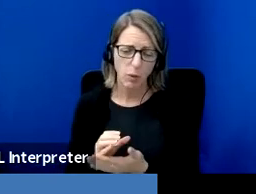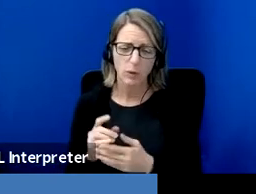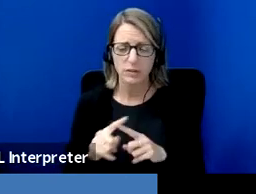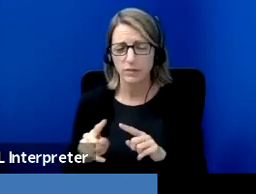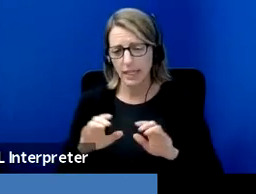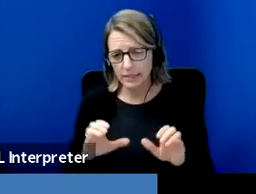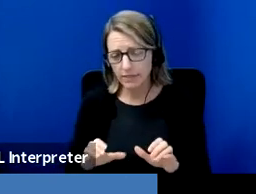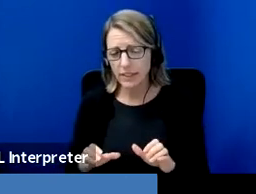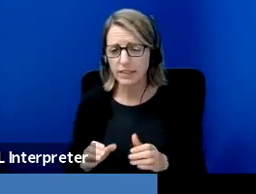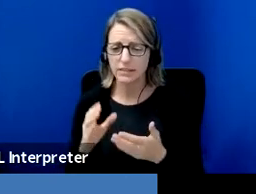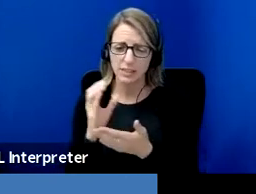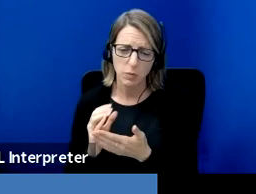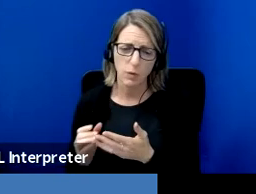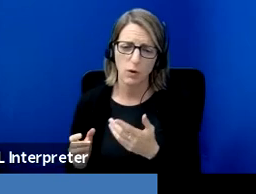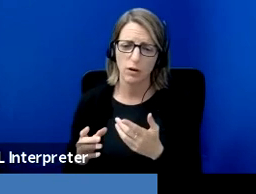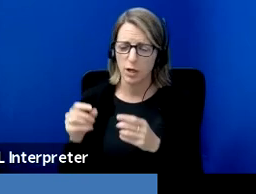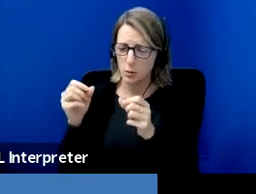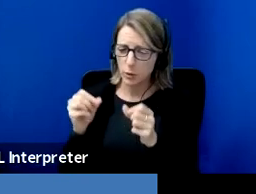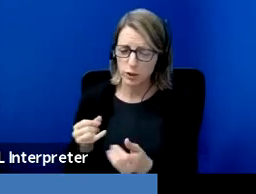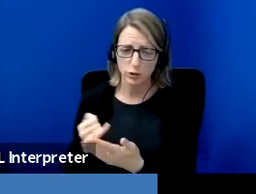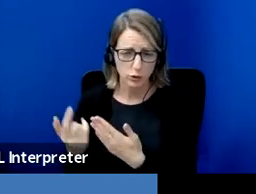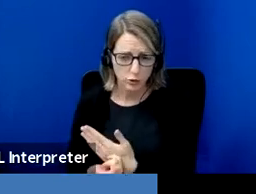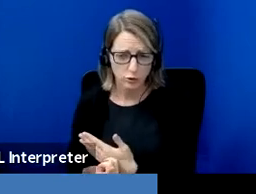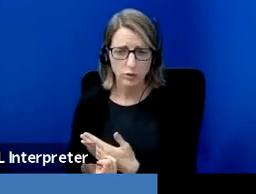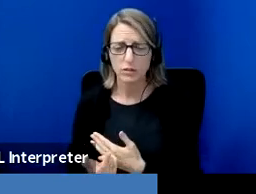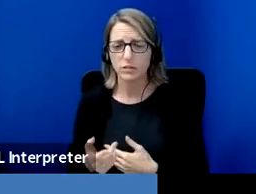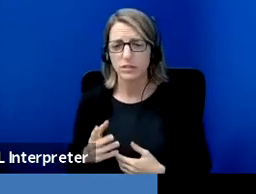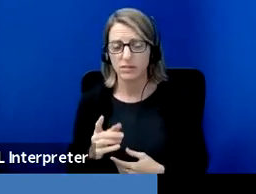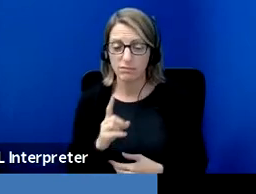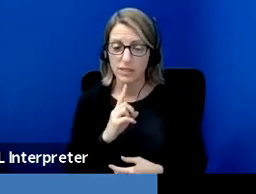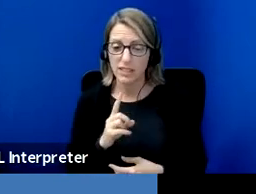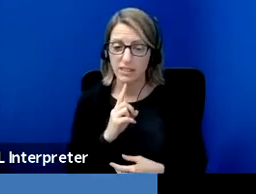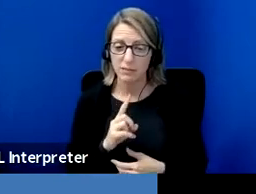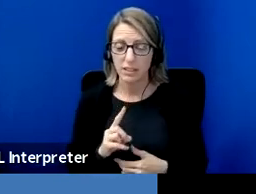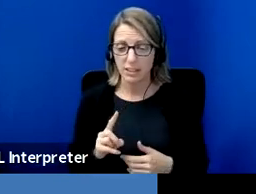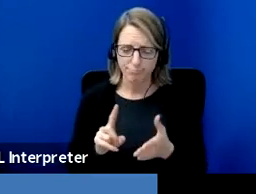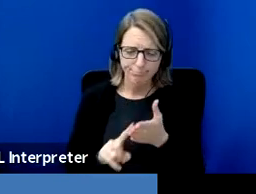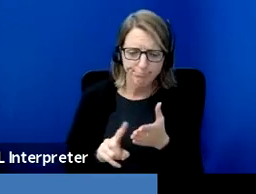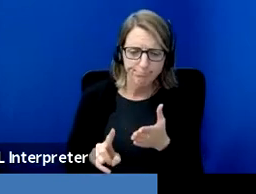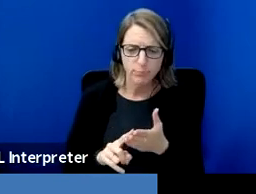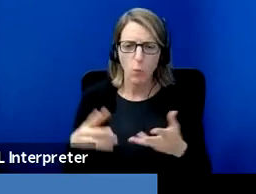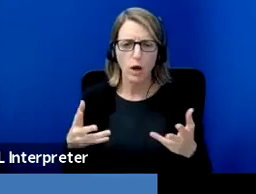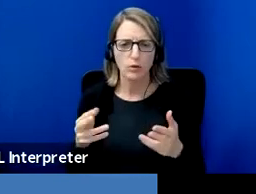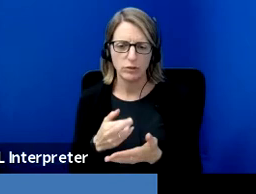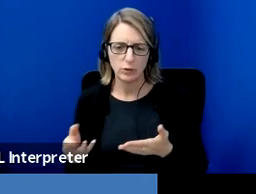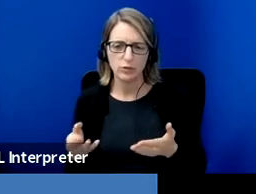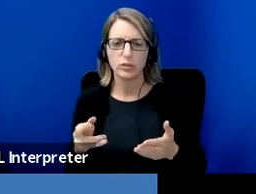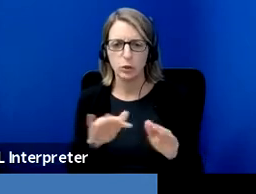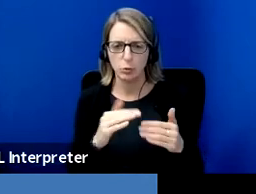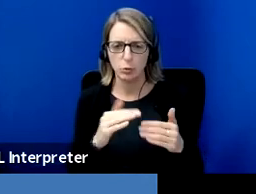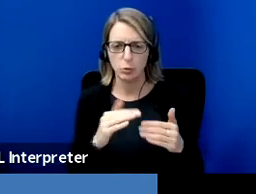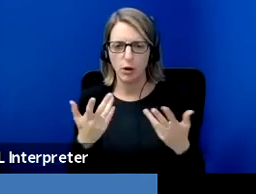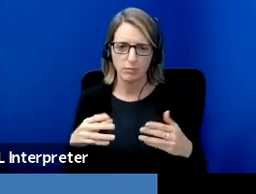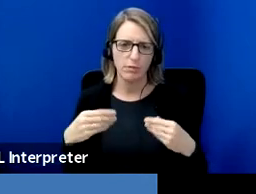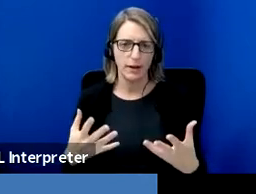activities, explore posting to journals, and really looking at what resources the community already has. Okay,